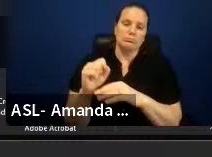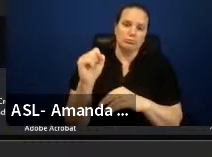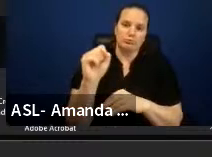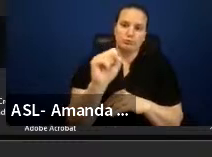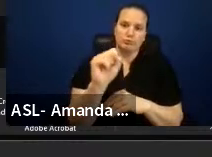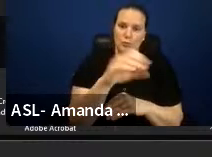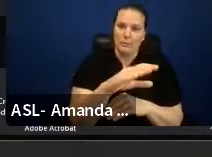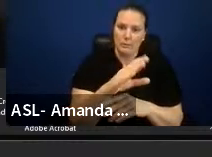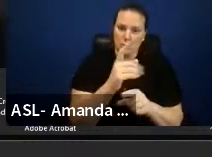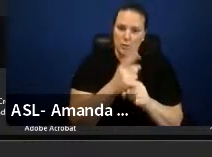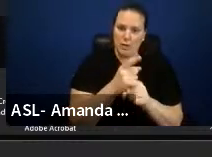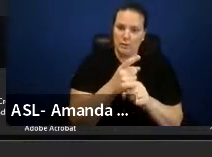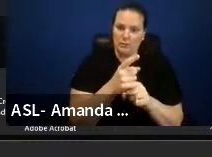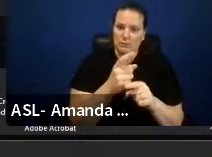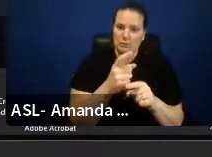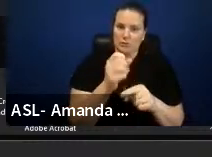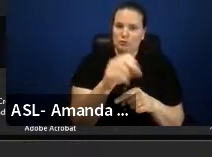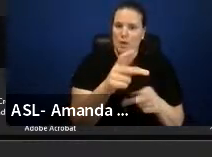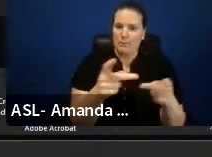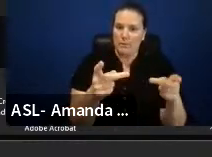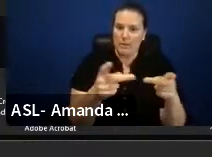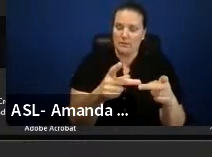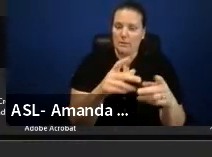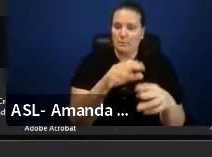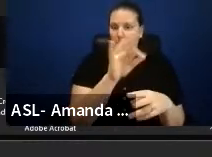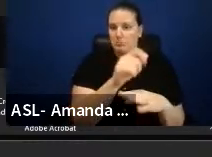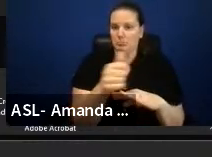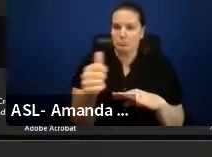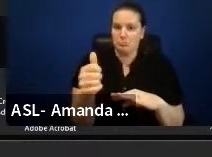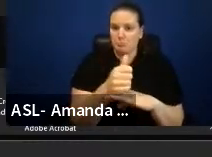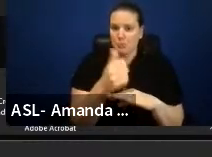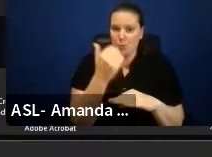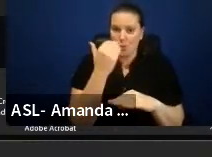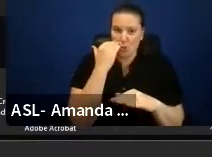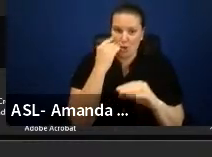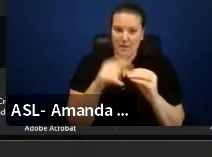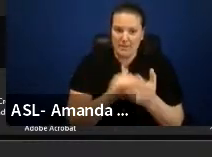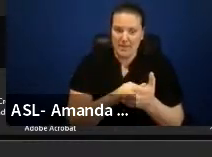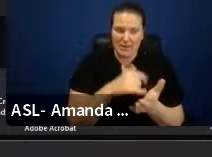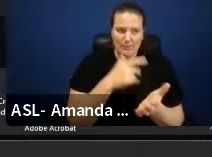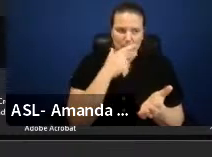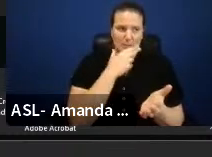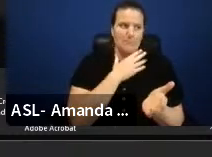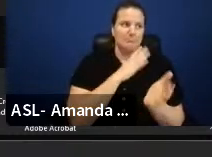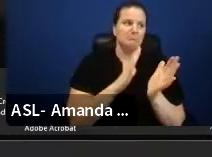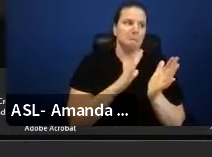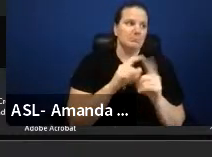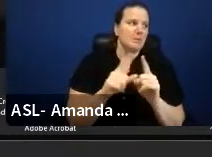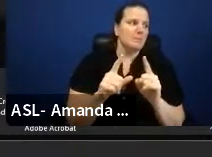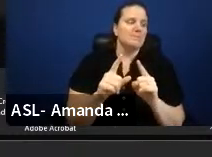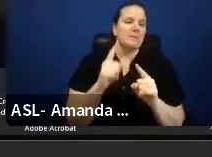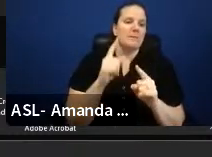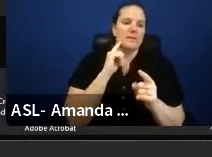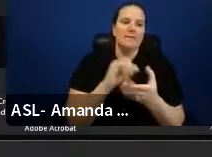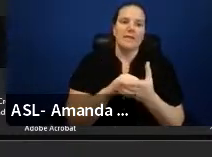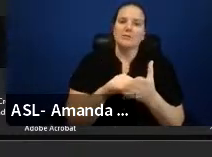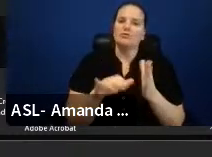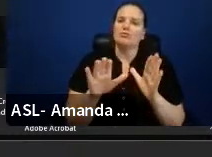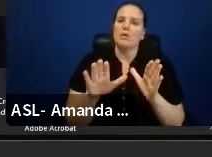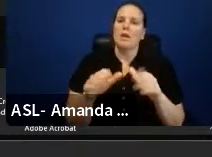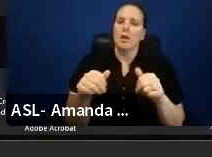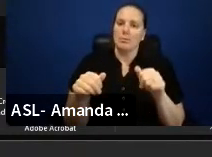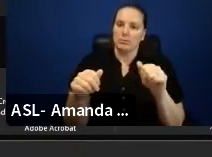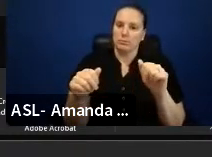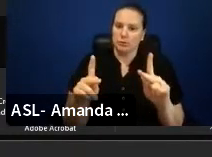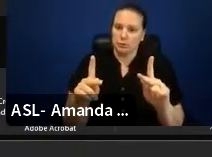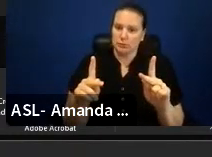to the drop spot and then takes them back. Y'all know about that also. But I think that's a great opportunity